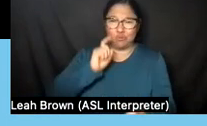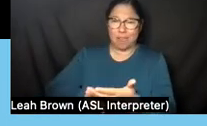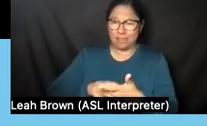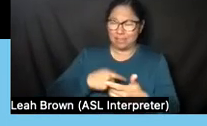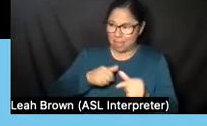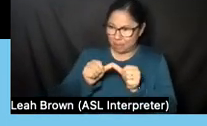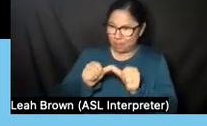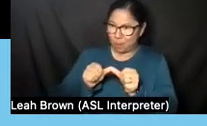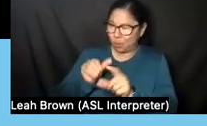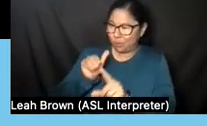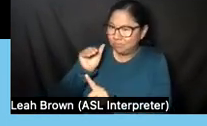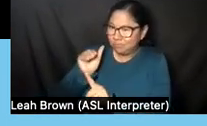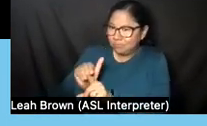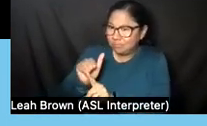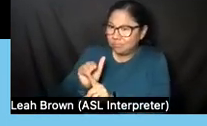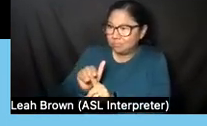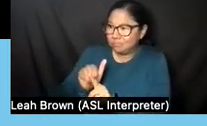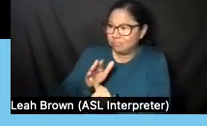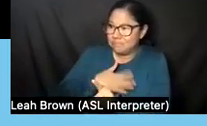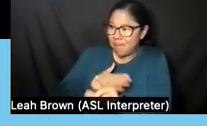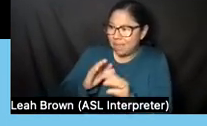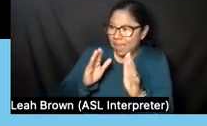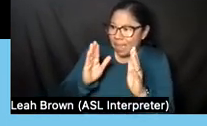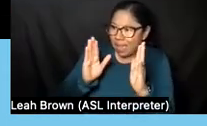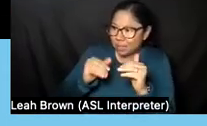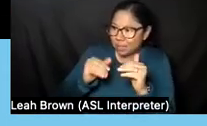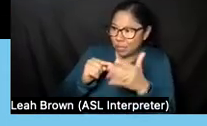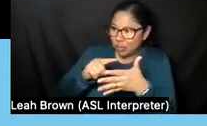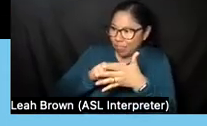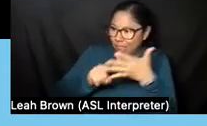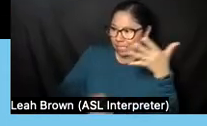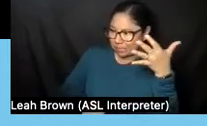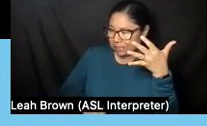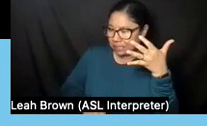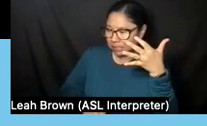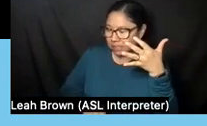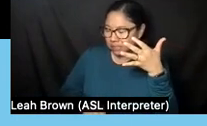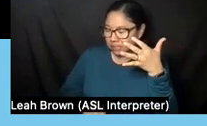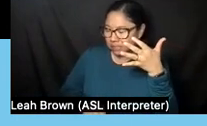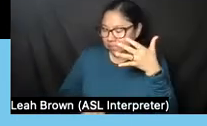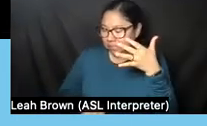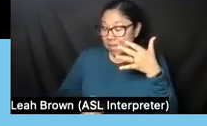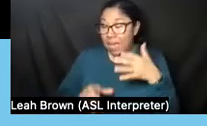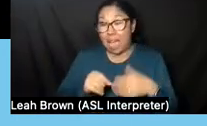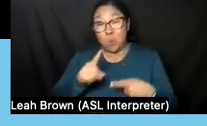them of the direction, the expectation. And then when do I validate?